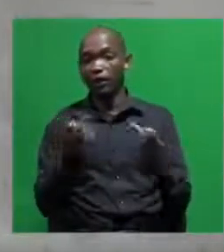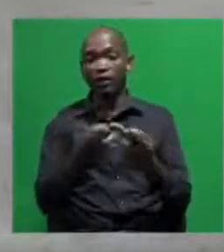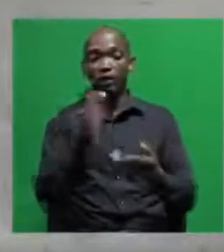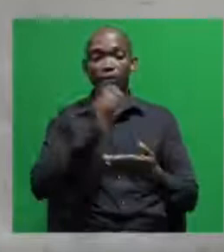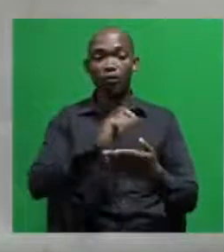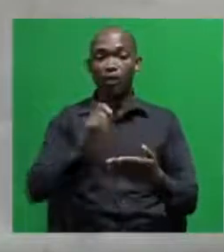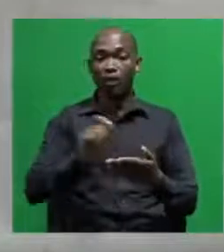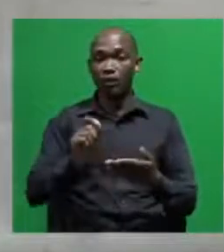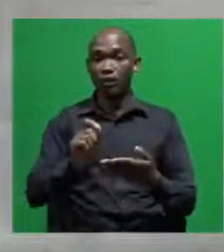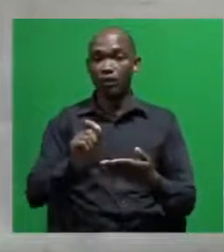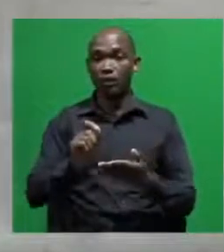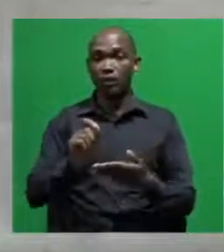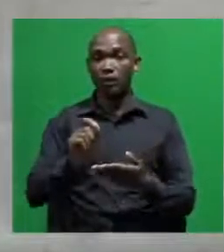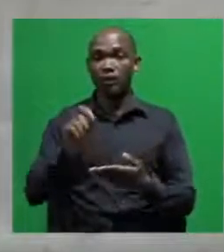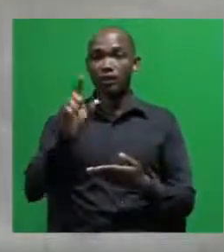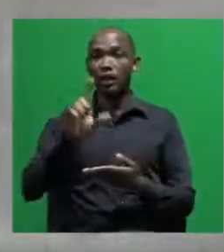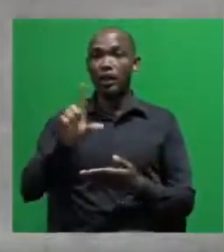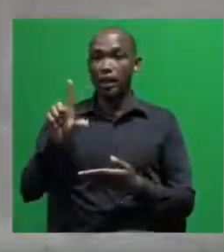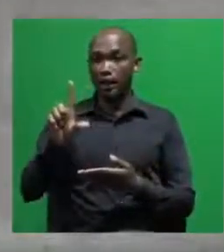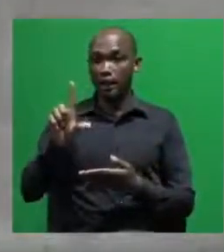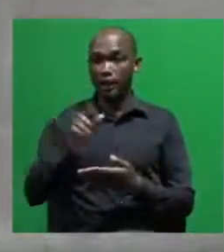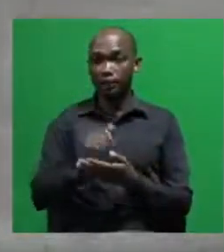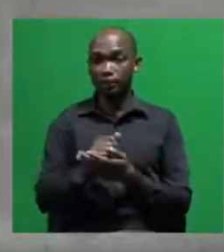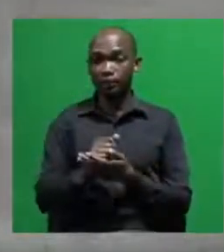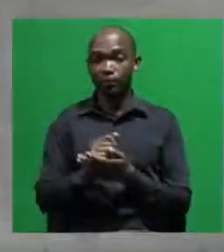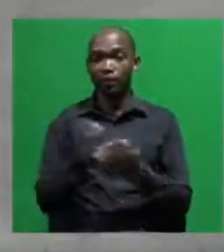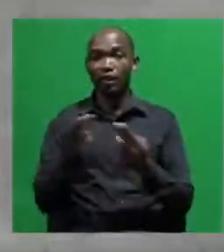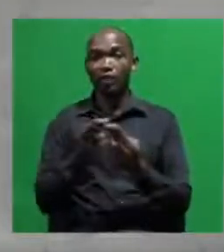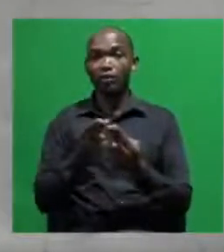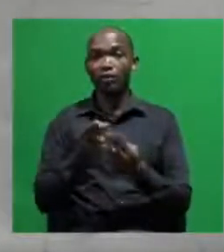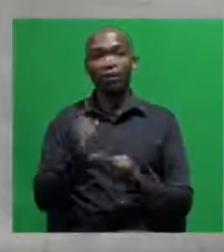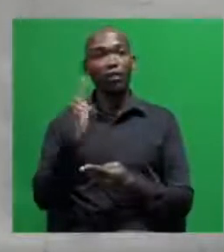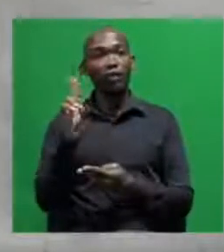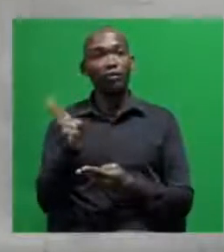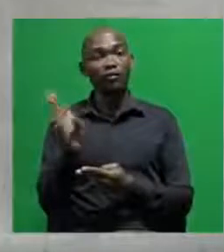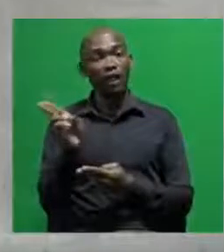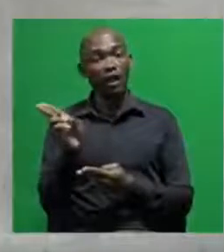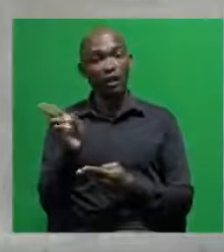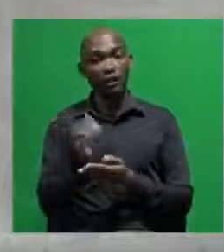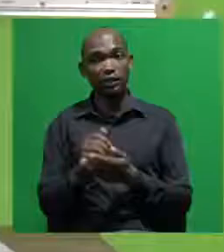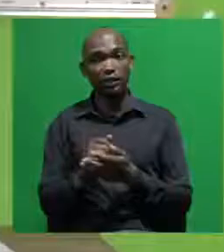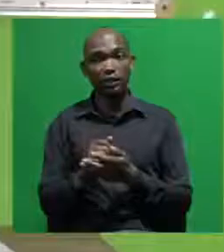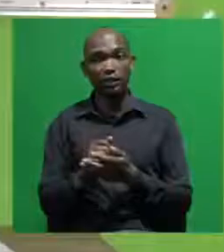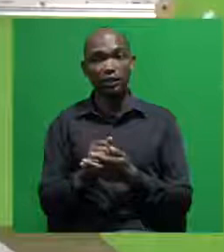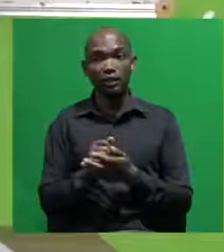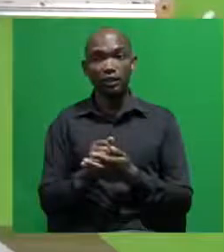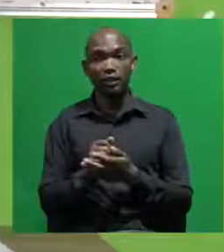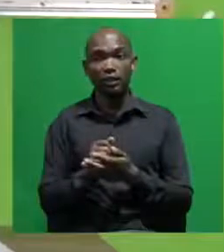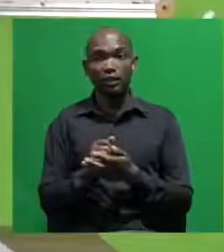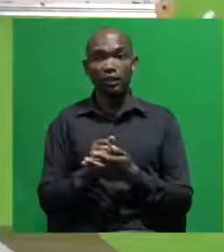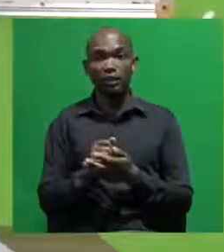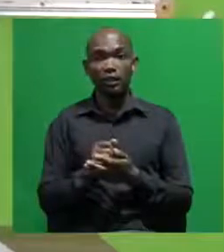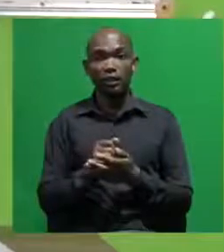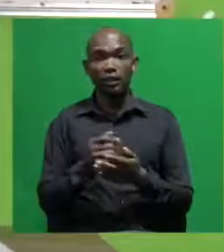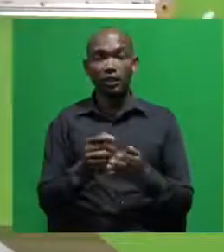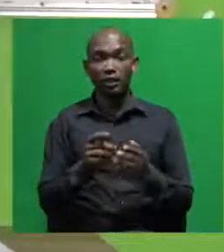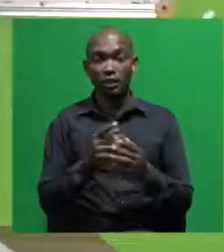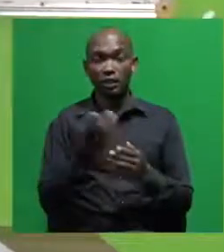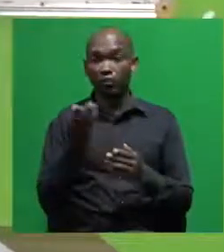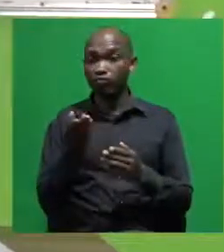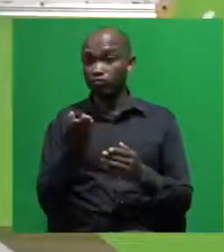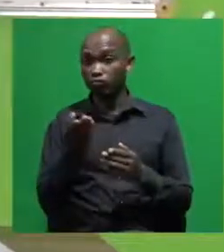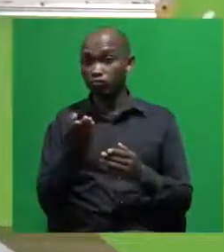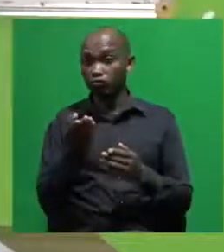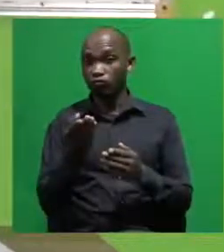write L. After that, we have the height. The height just the distance from here to